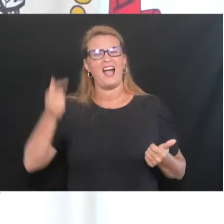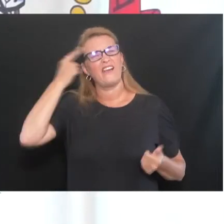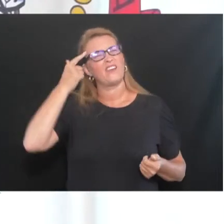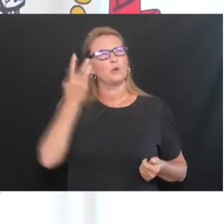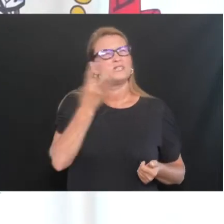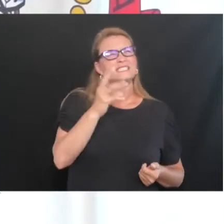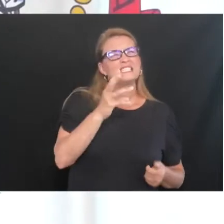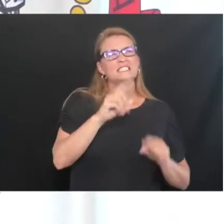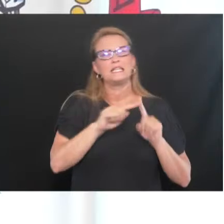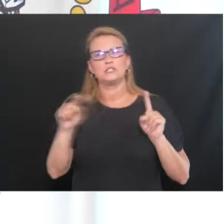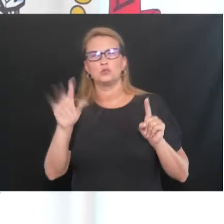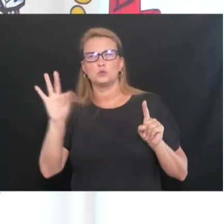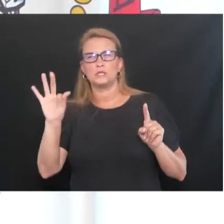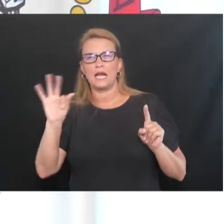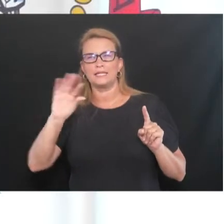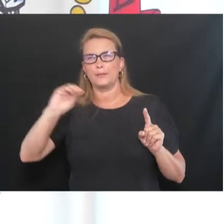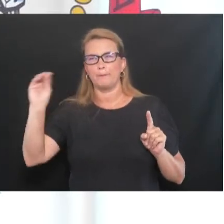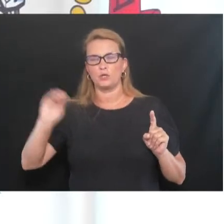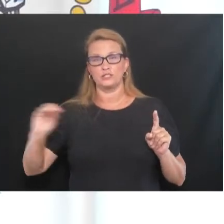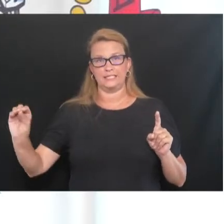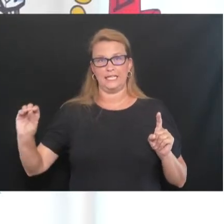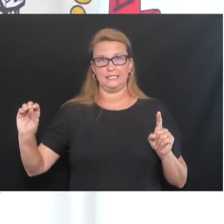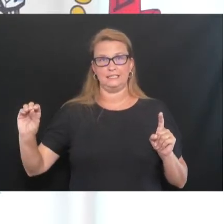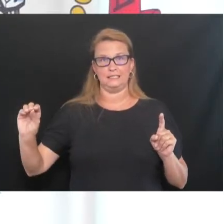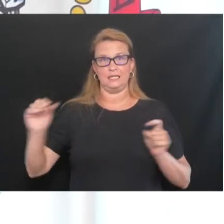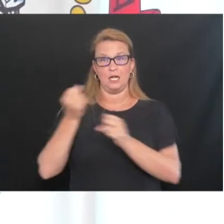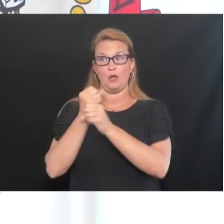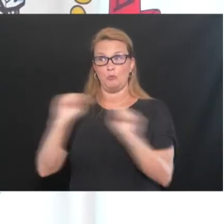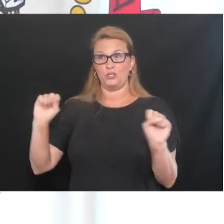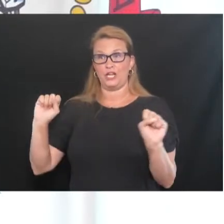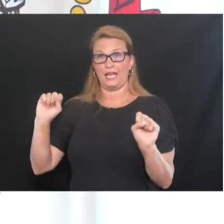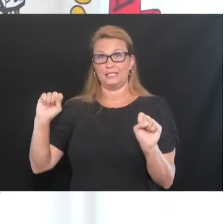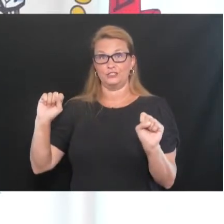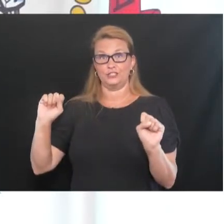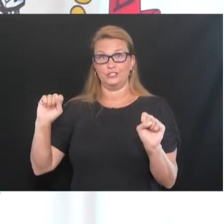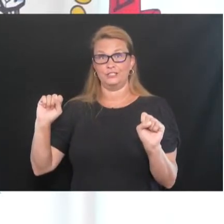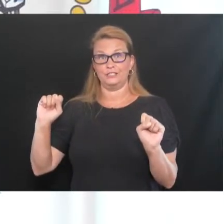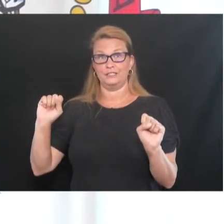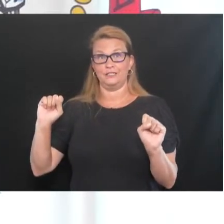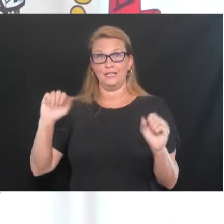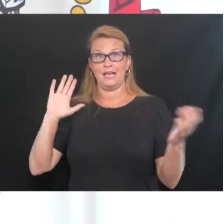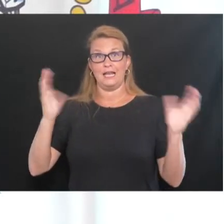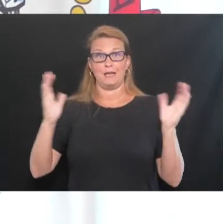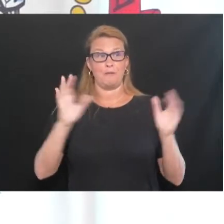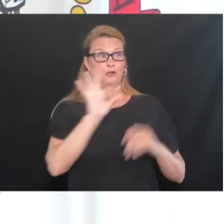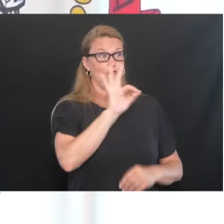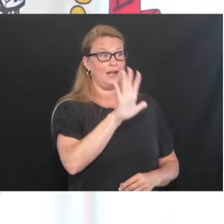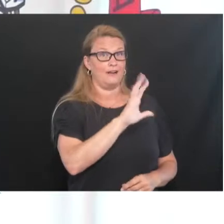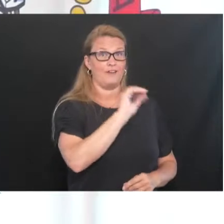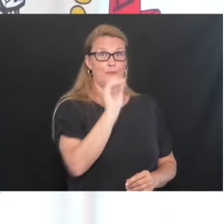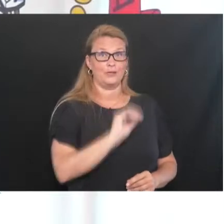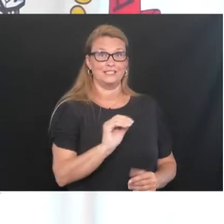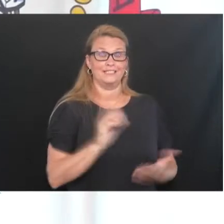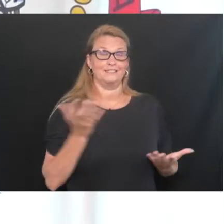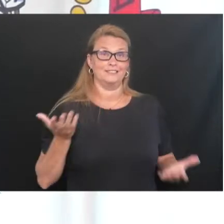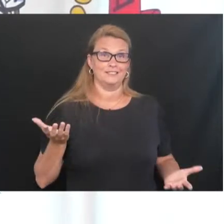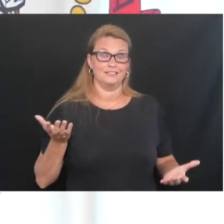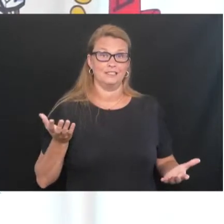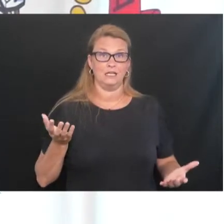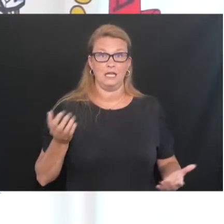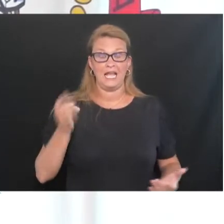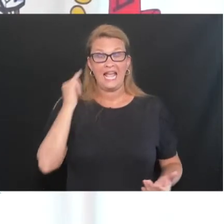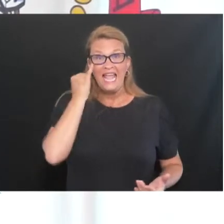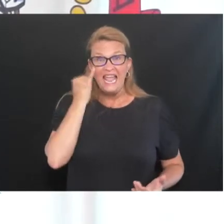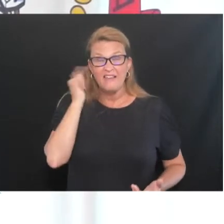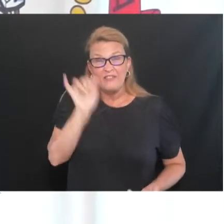to 19% of protection versus a 95. So if yours are